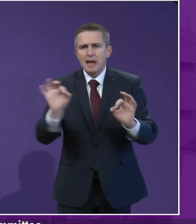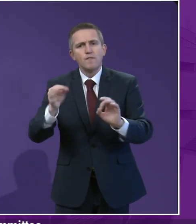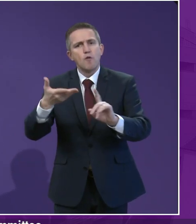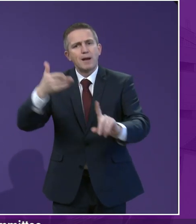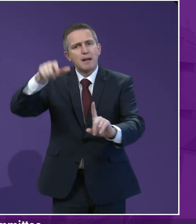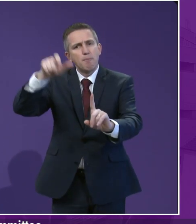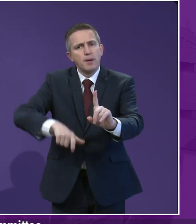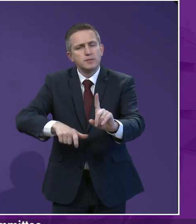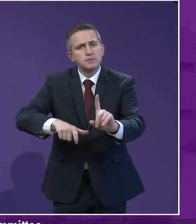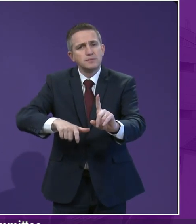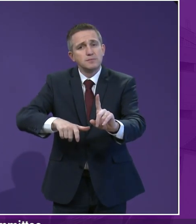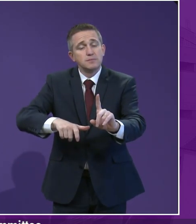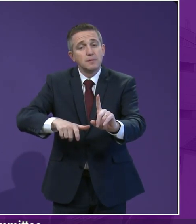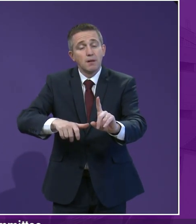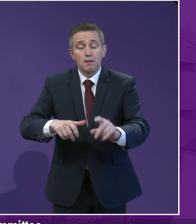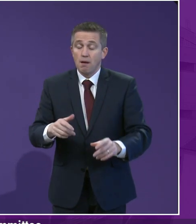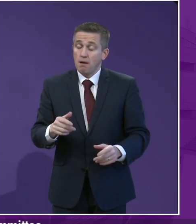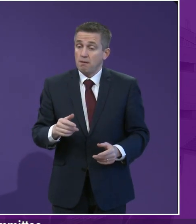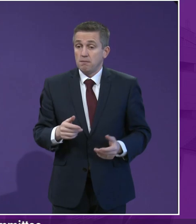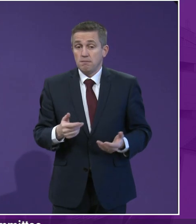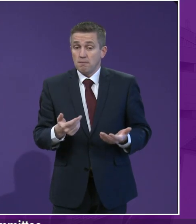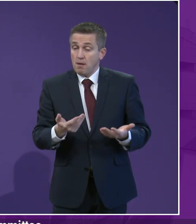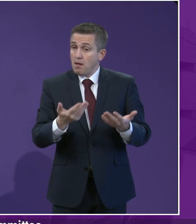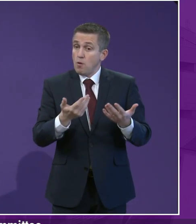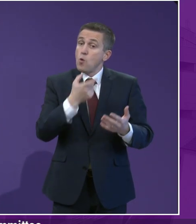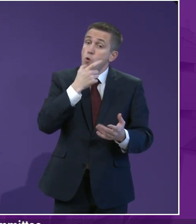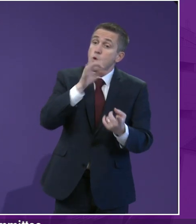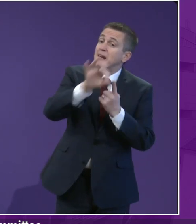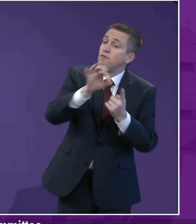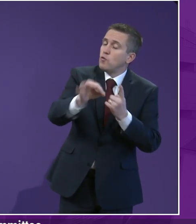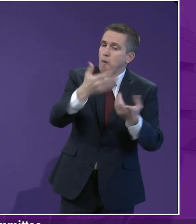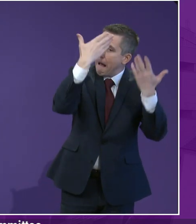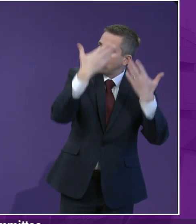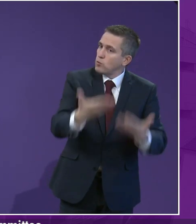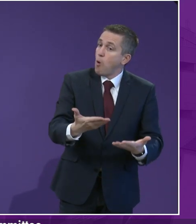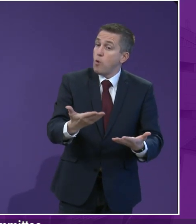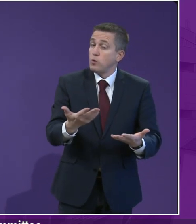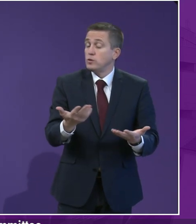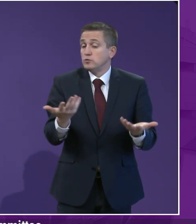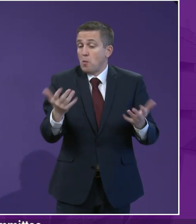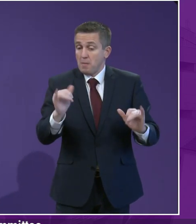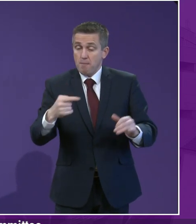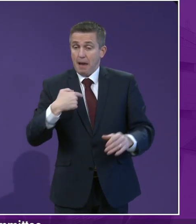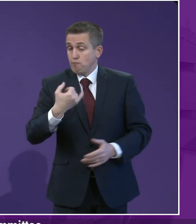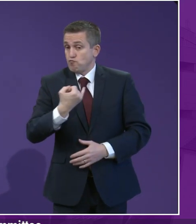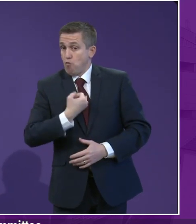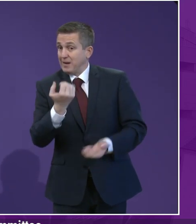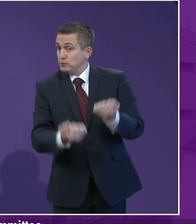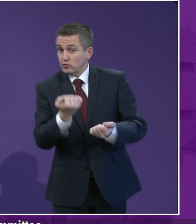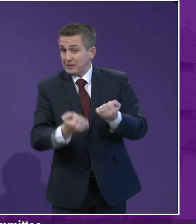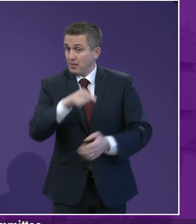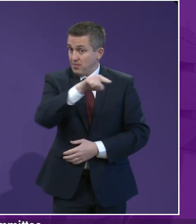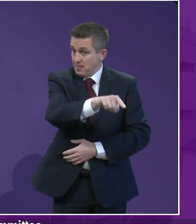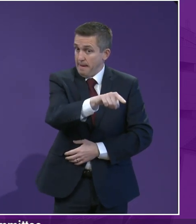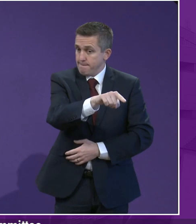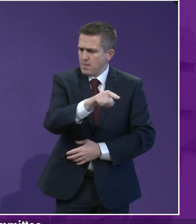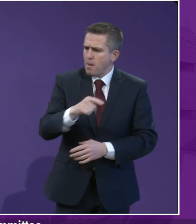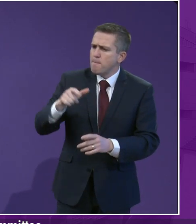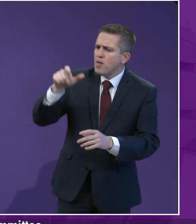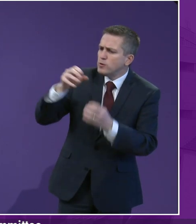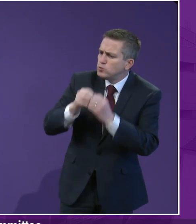she was declined, and the way she narrated it to me, I very much got the impression that the interviewer was seeing